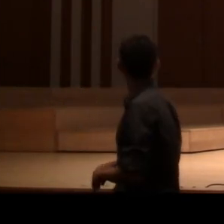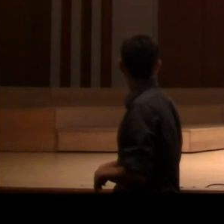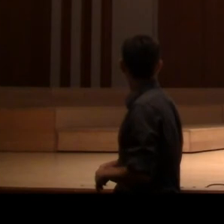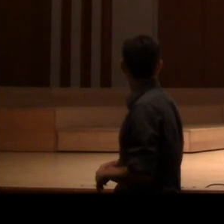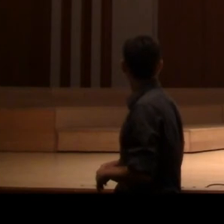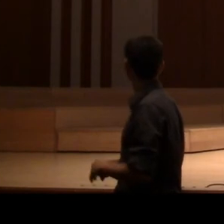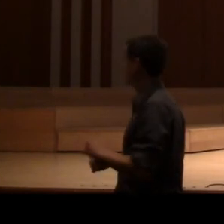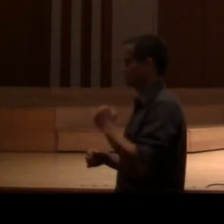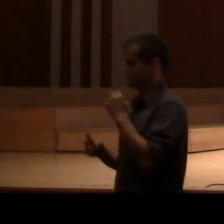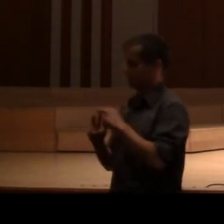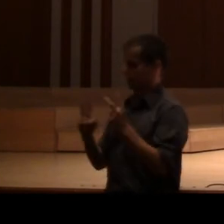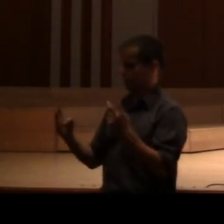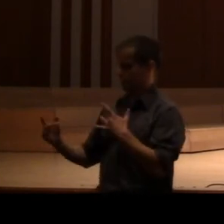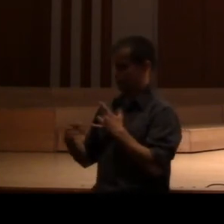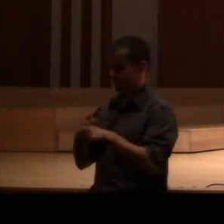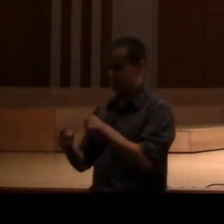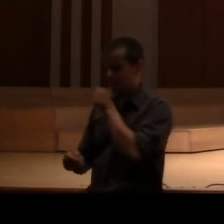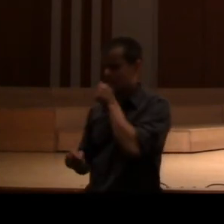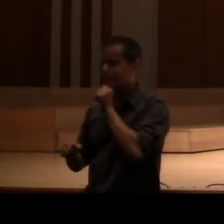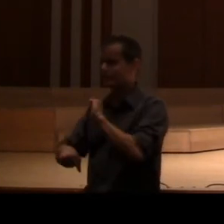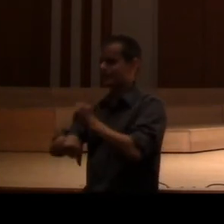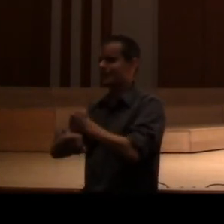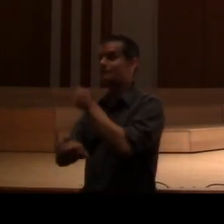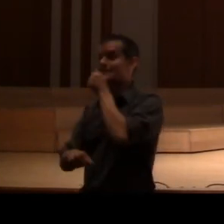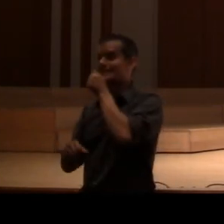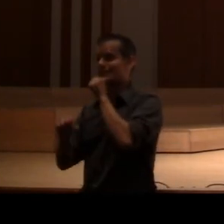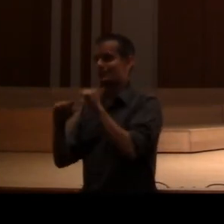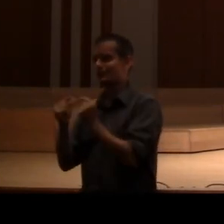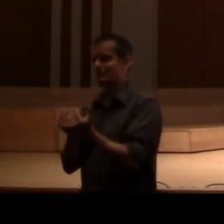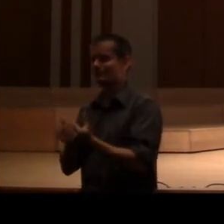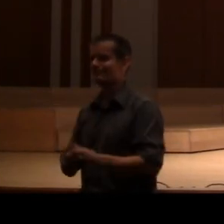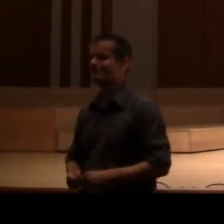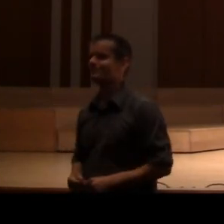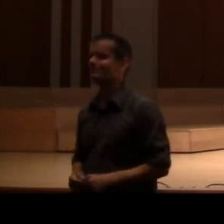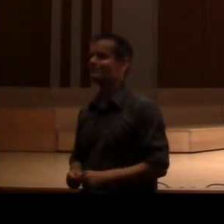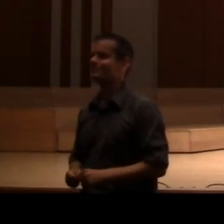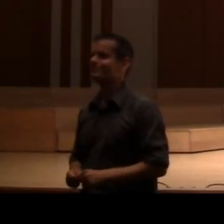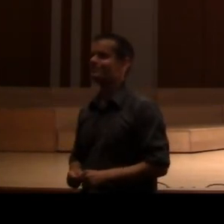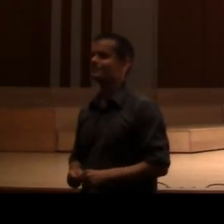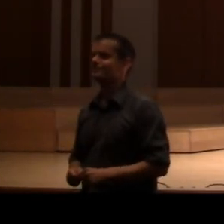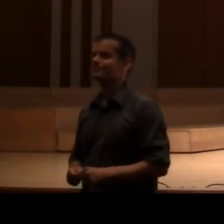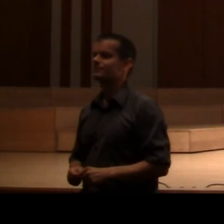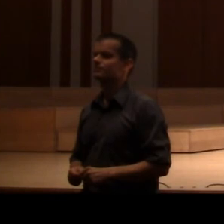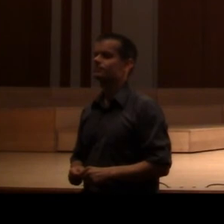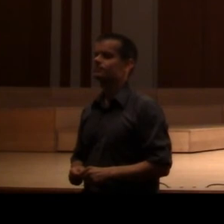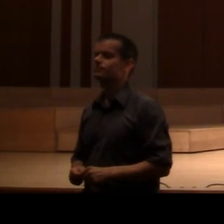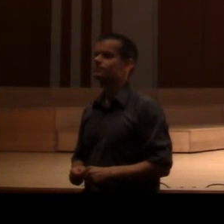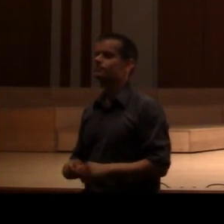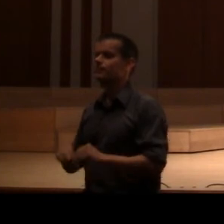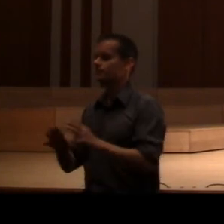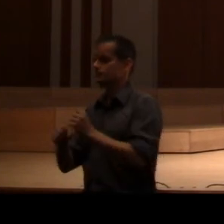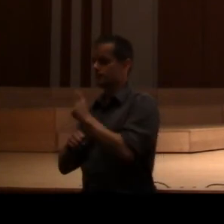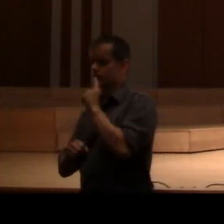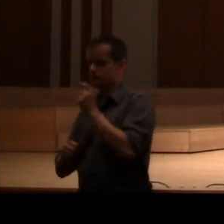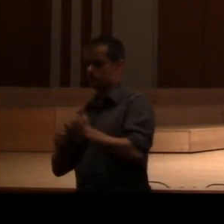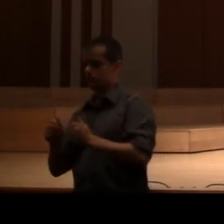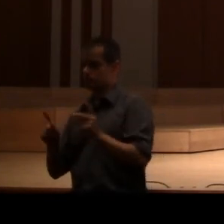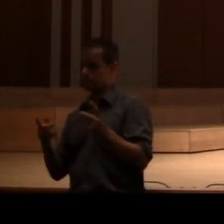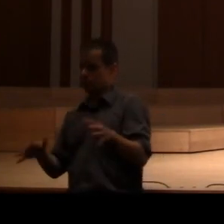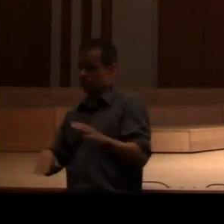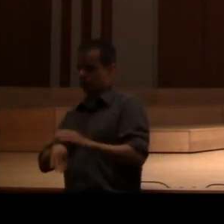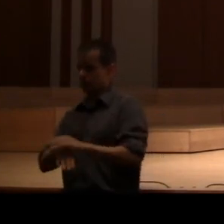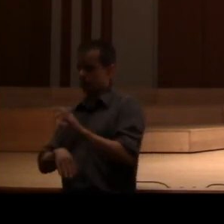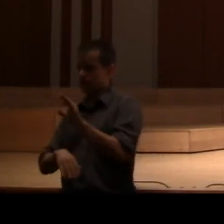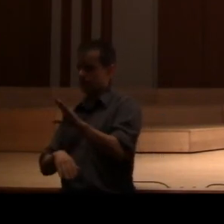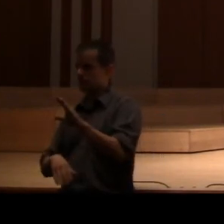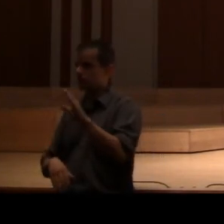were extremely concerned about privacy. Now, this is something, obviously you want to make sure that everyone in your class is on Facebook already. If you have people who aren't on Facebook,